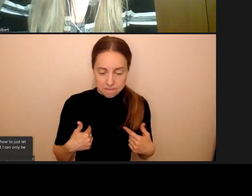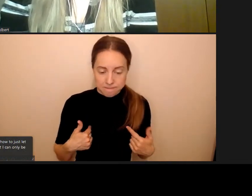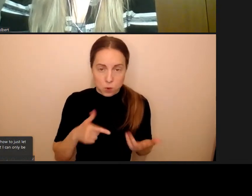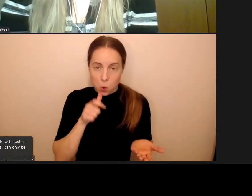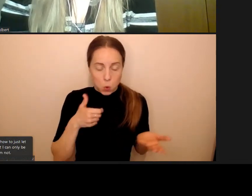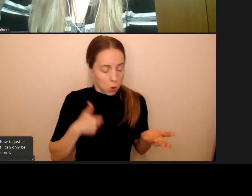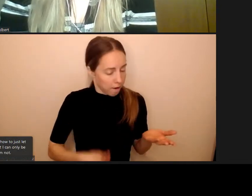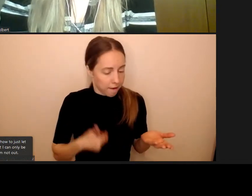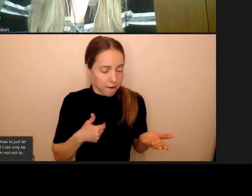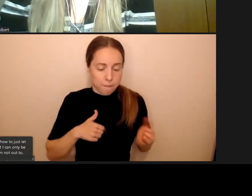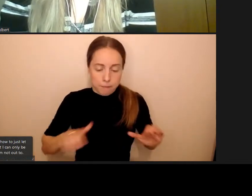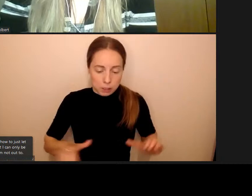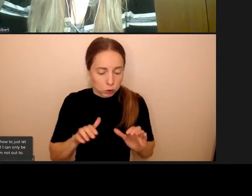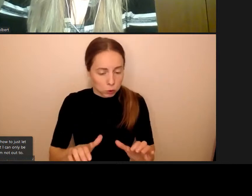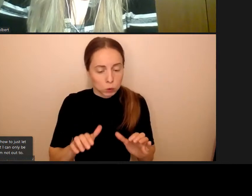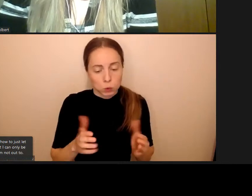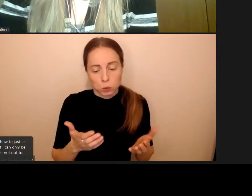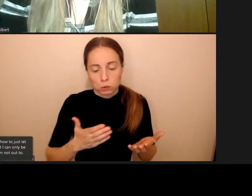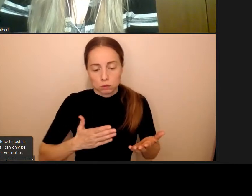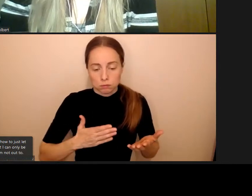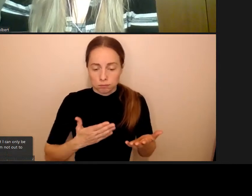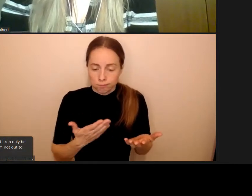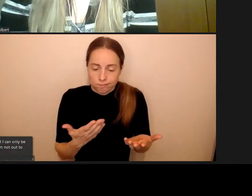And I'm not out to